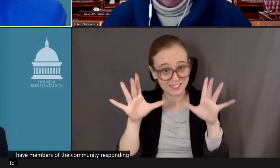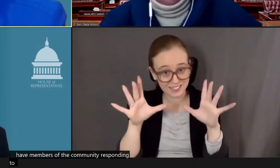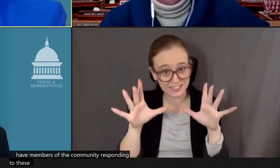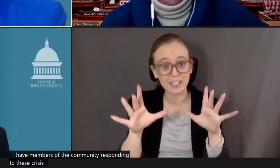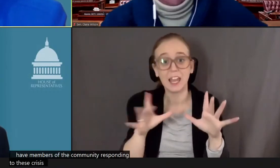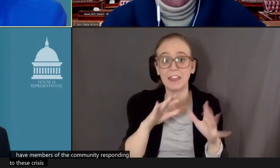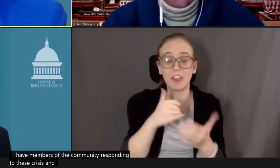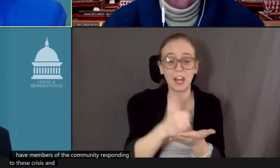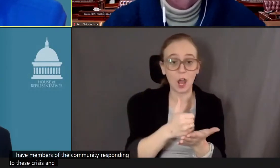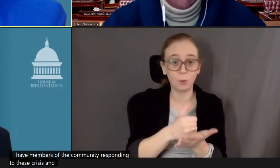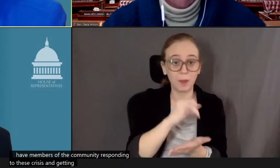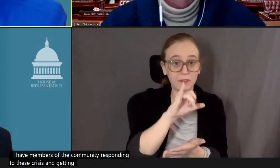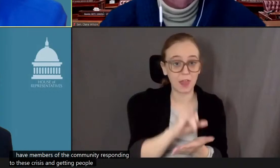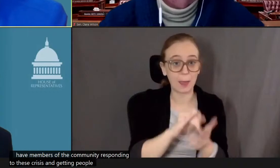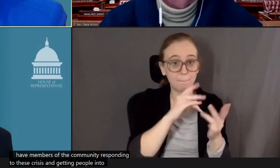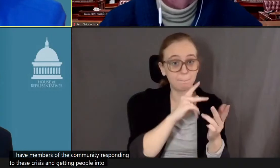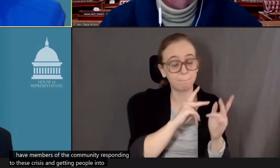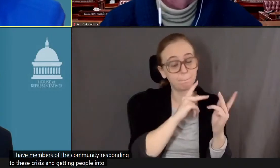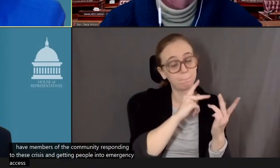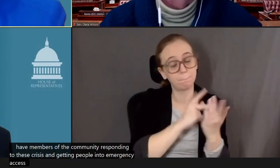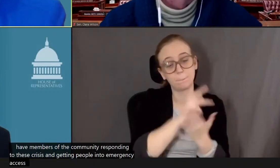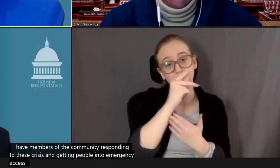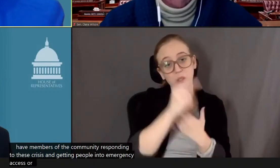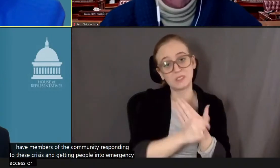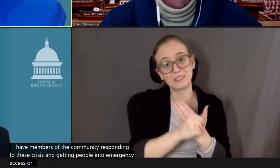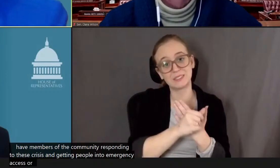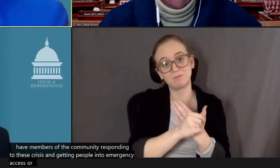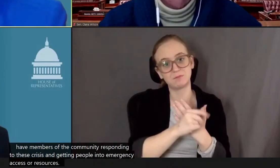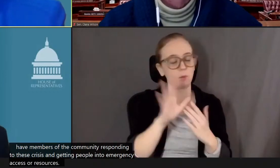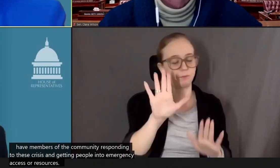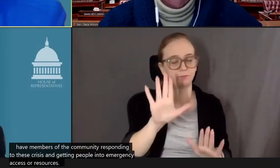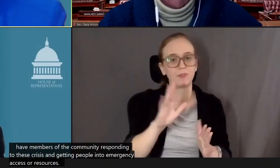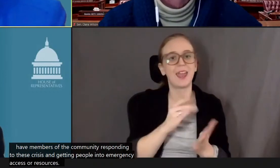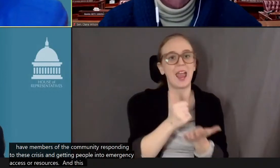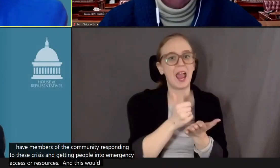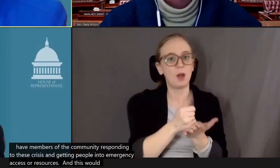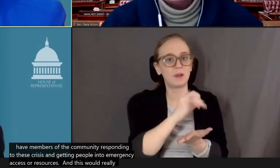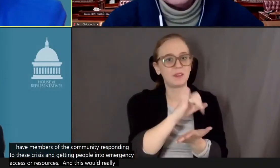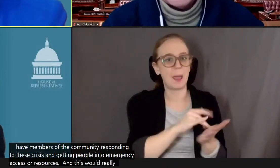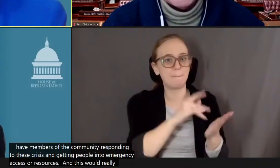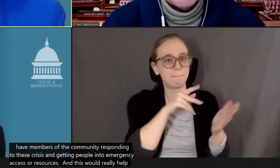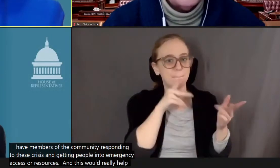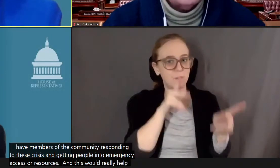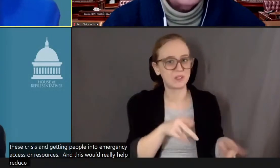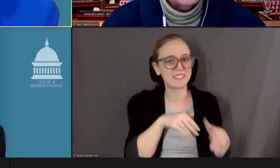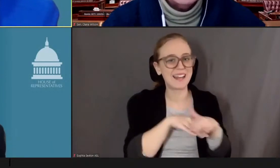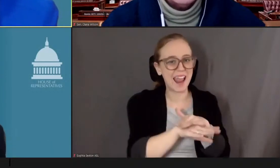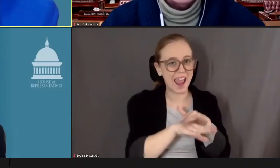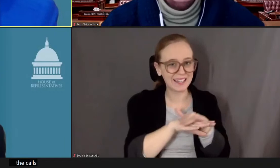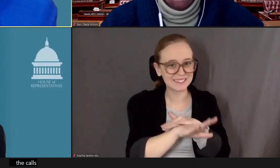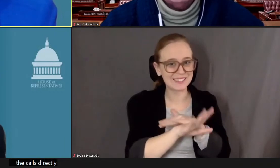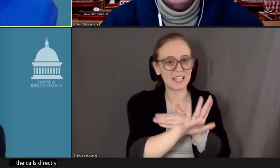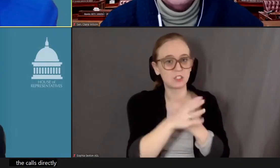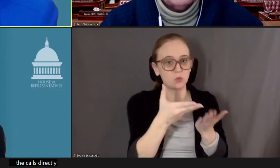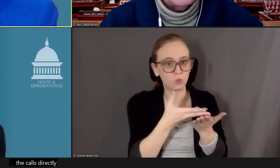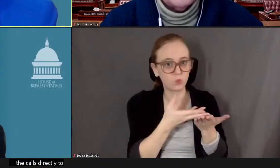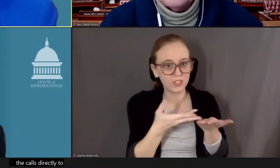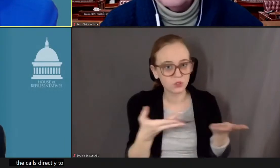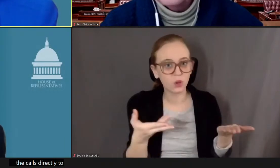emergency access resources. And this would really help reduce the calls directly to law enforcement